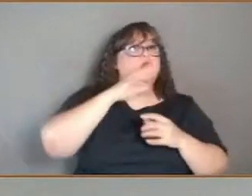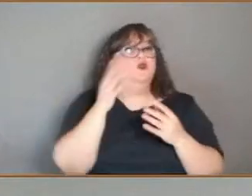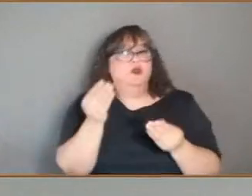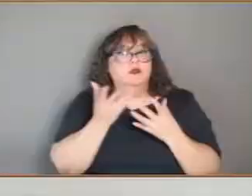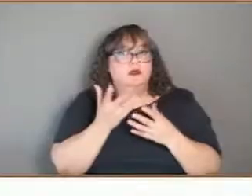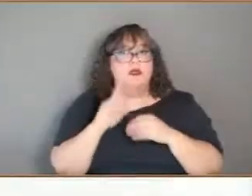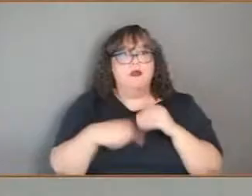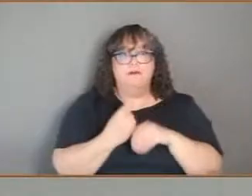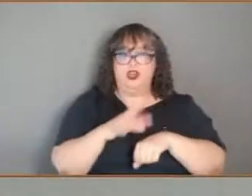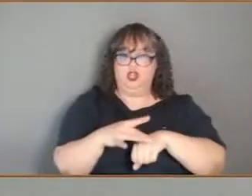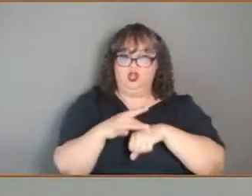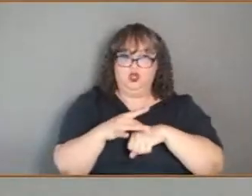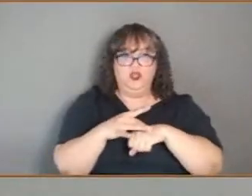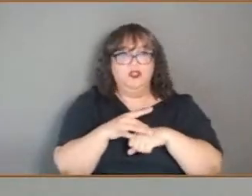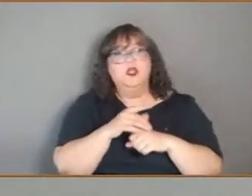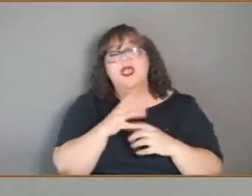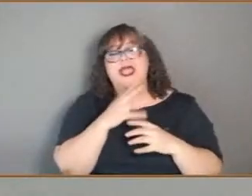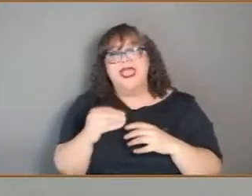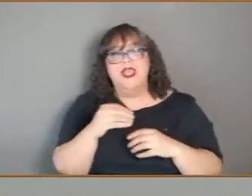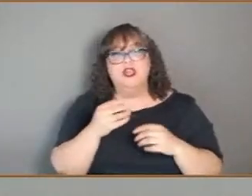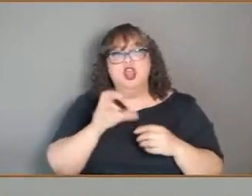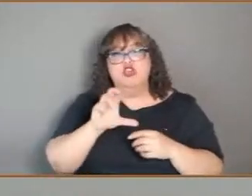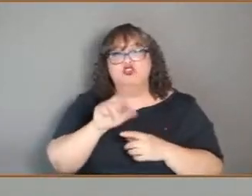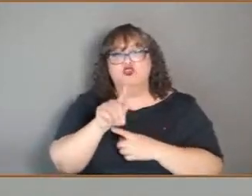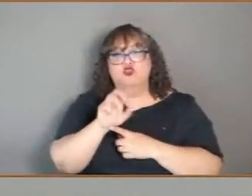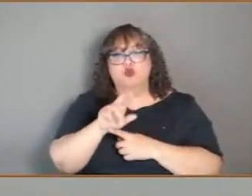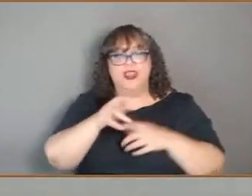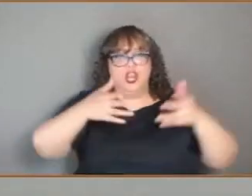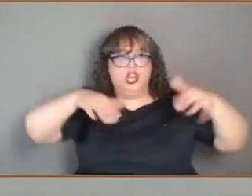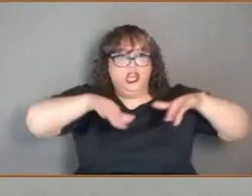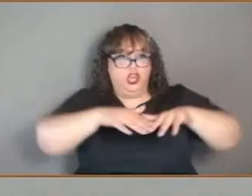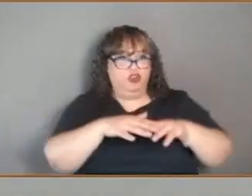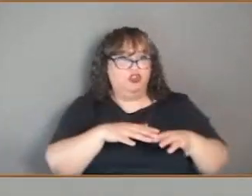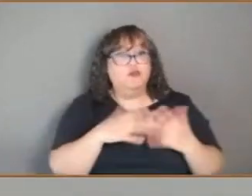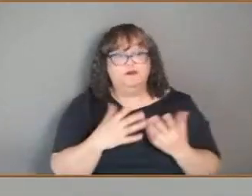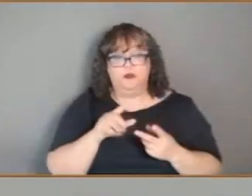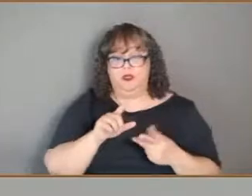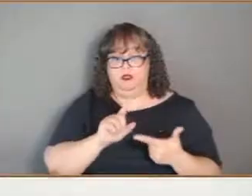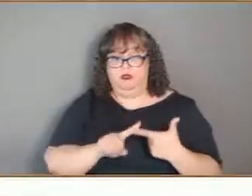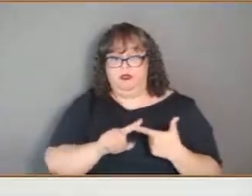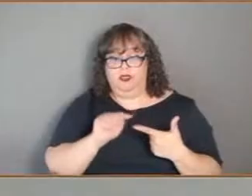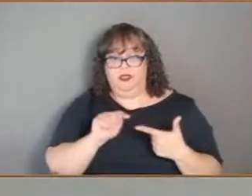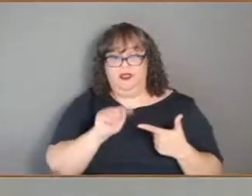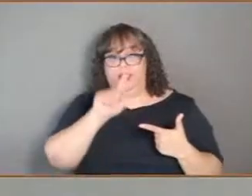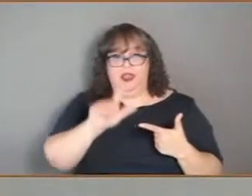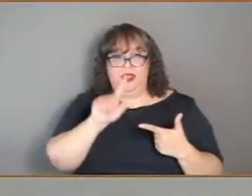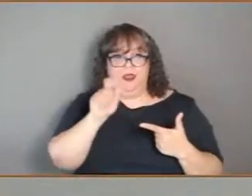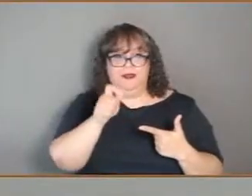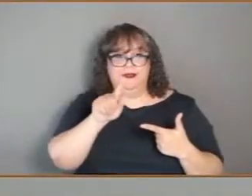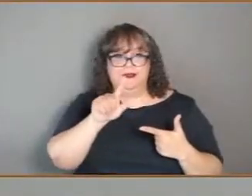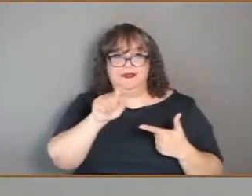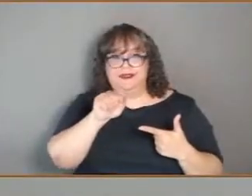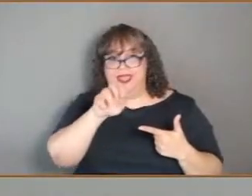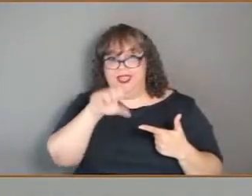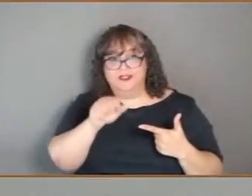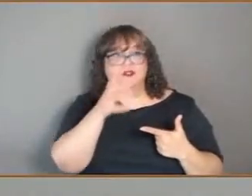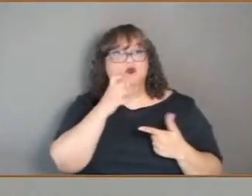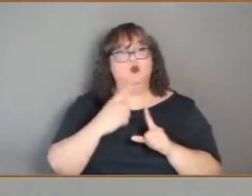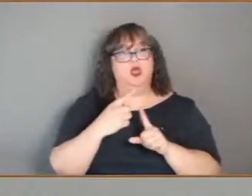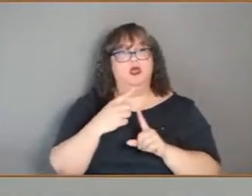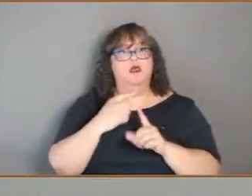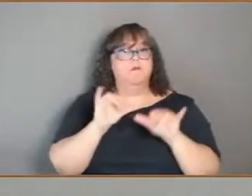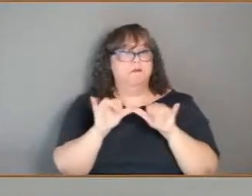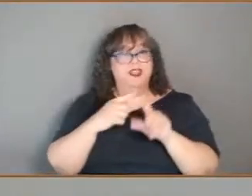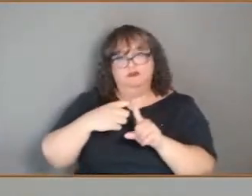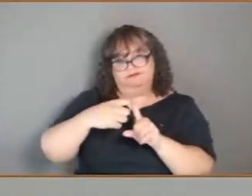of the surface. With the TESS instrument, we'll be able to measure the temperature of the surface at different points. And with the RALPH instrument, we'll be able to